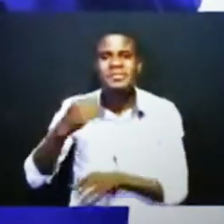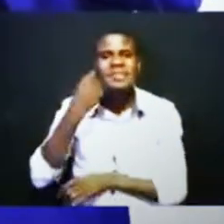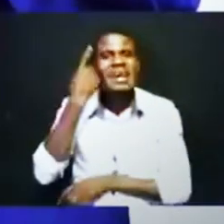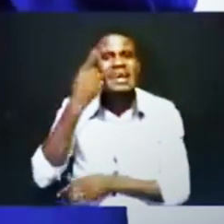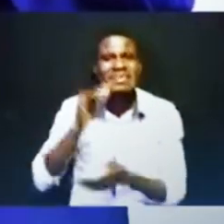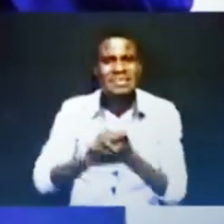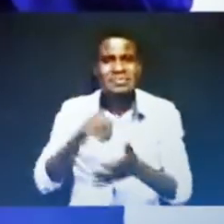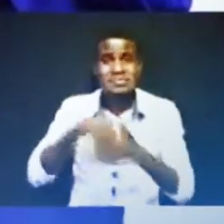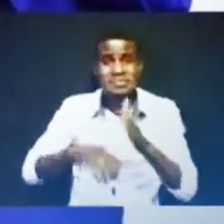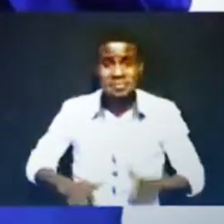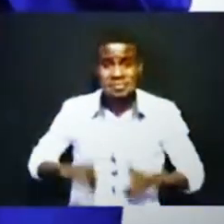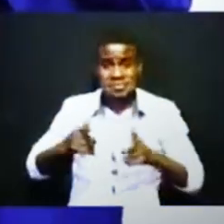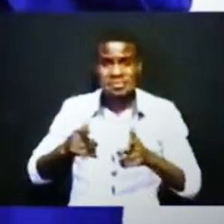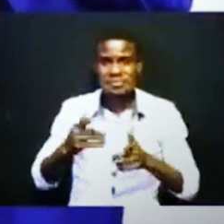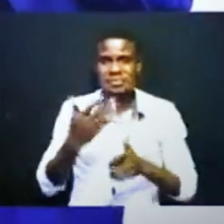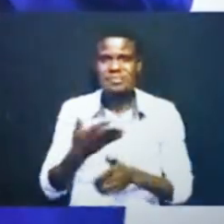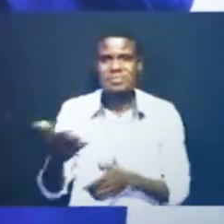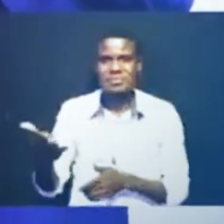offense.